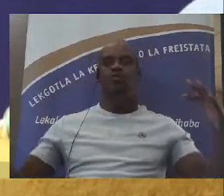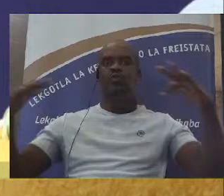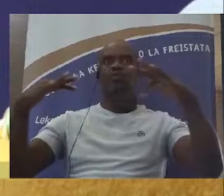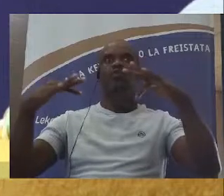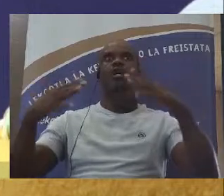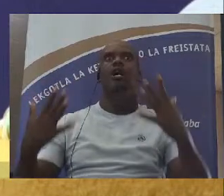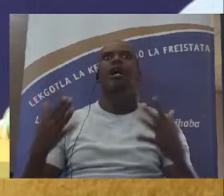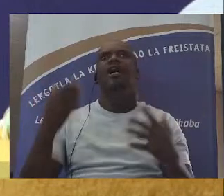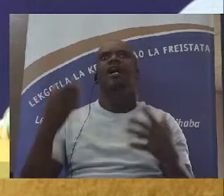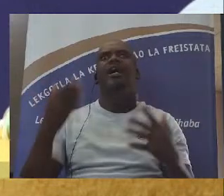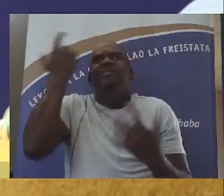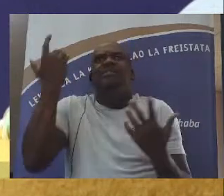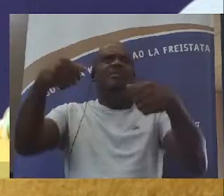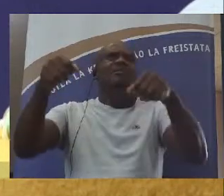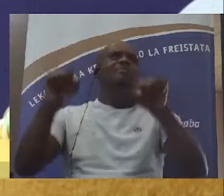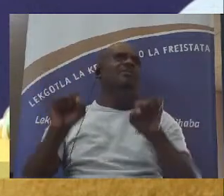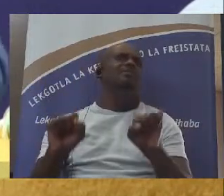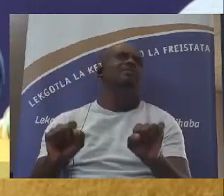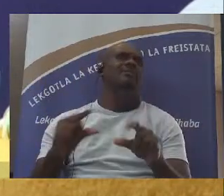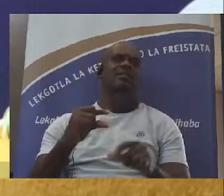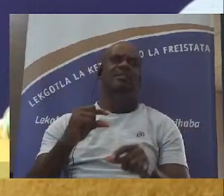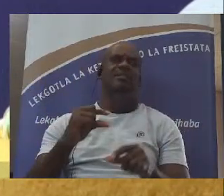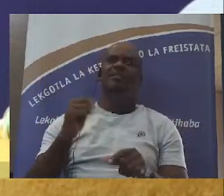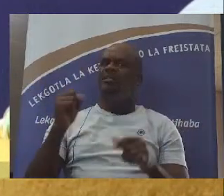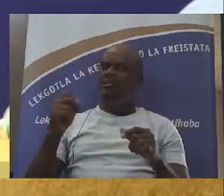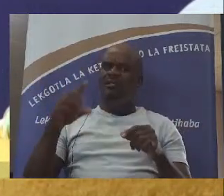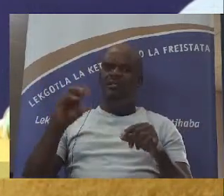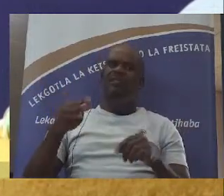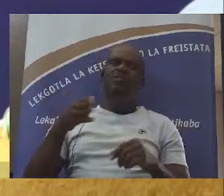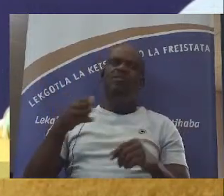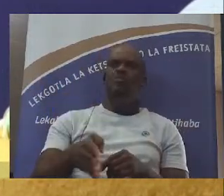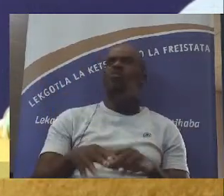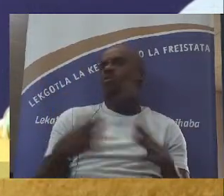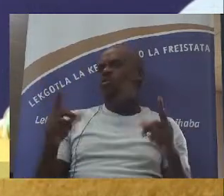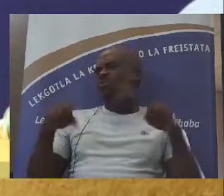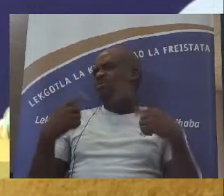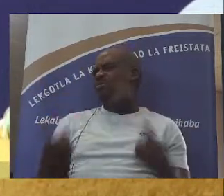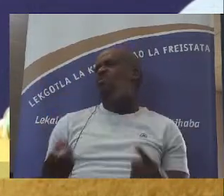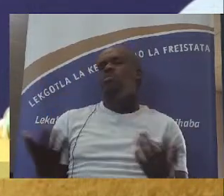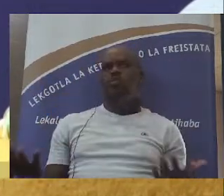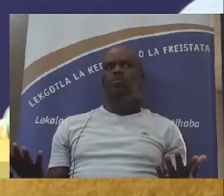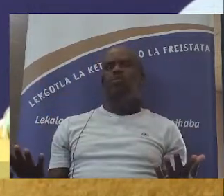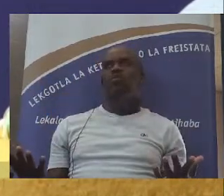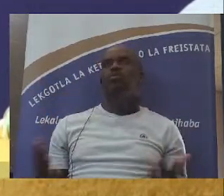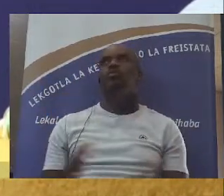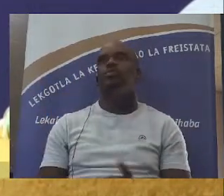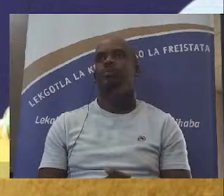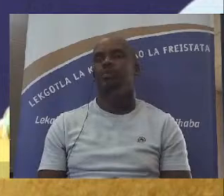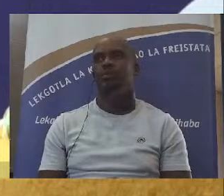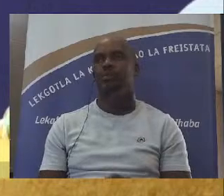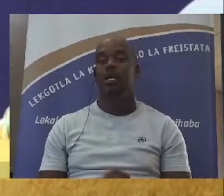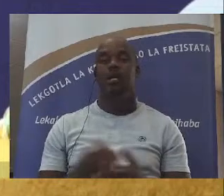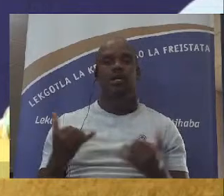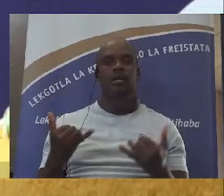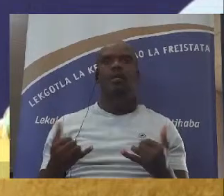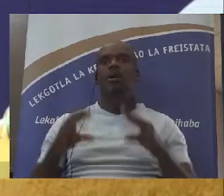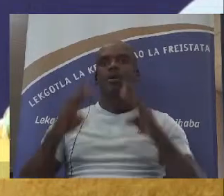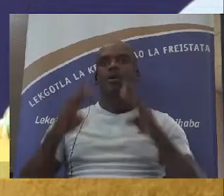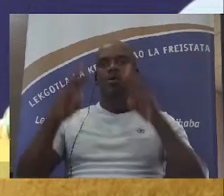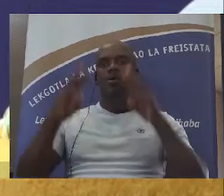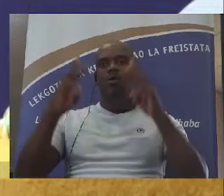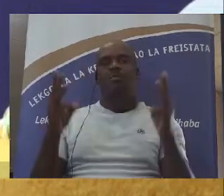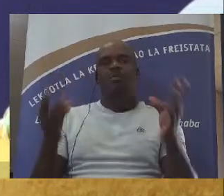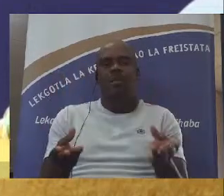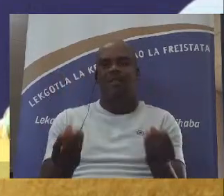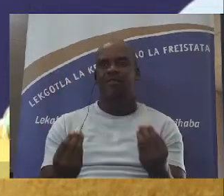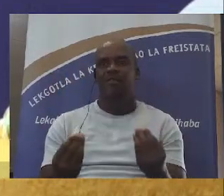ha re tsebe modulasetulo hore na gase teng mona kapa eo a ke re jwale batho ba seng ba